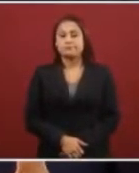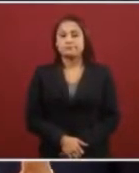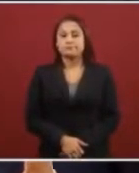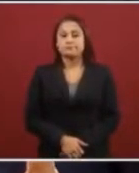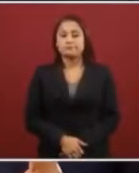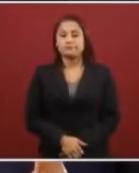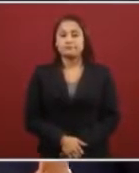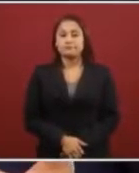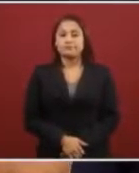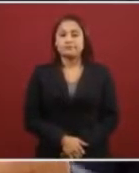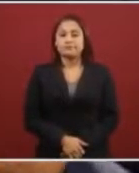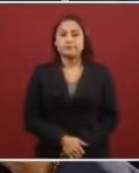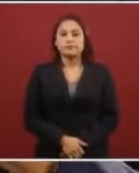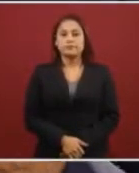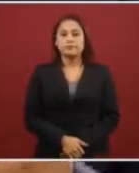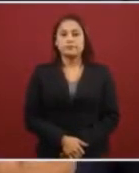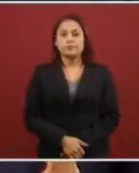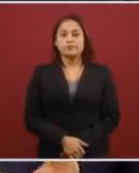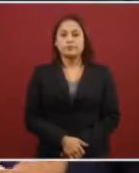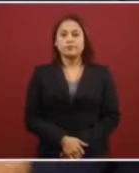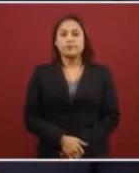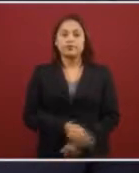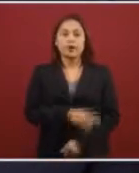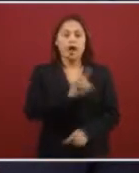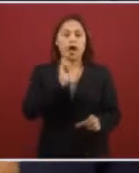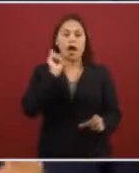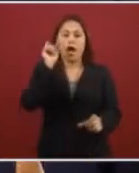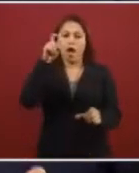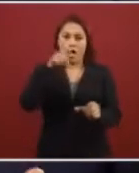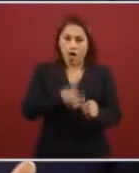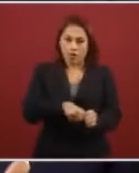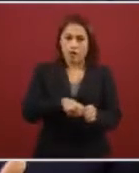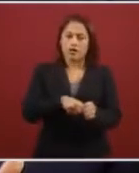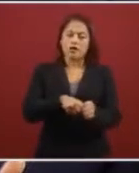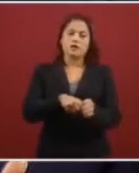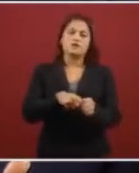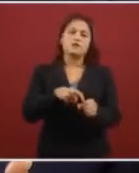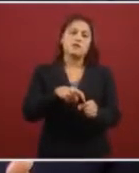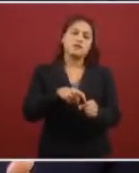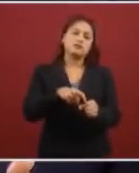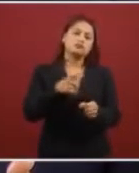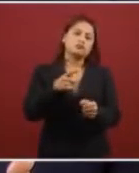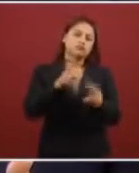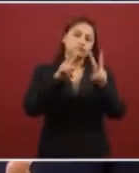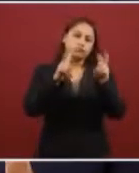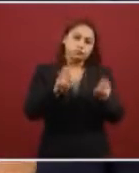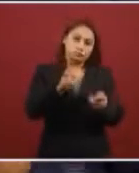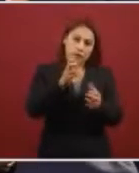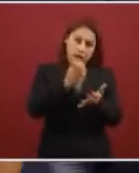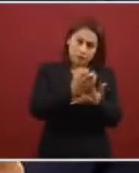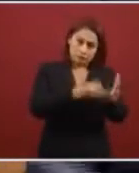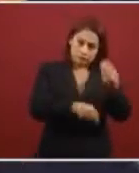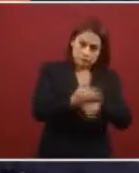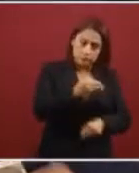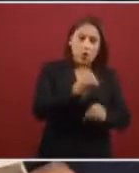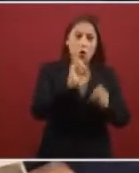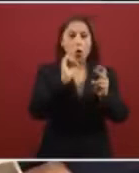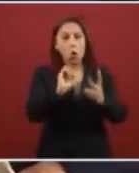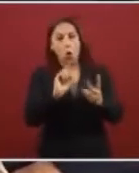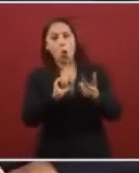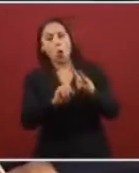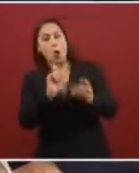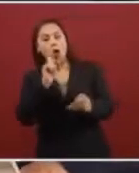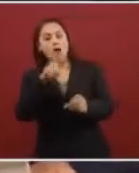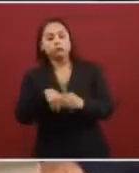de el sector económico, del economic sector político, sector, political sector, que